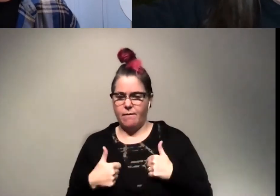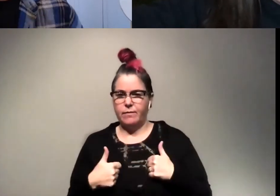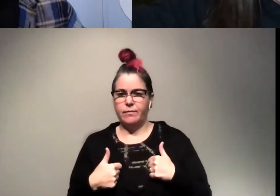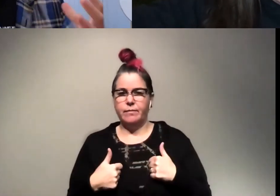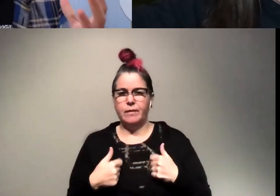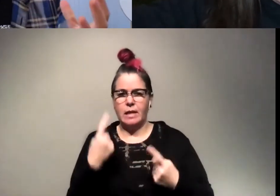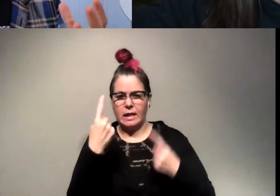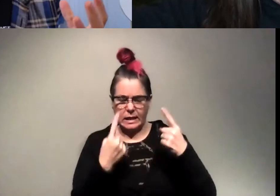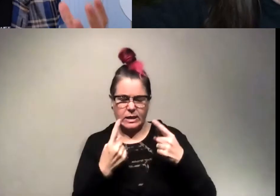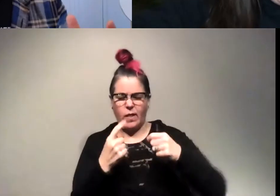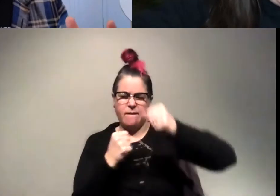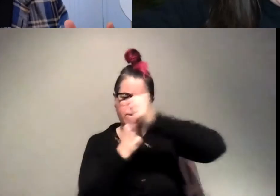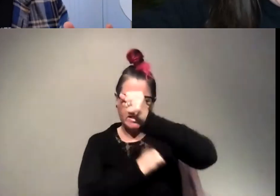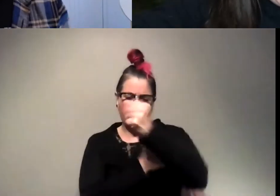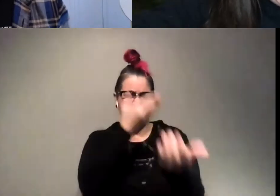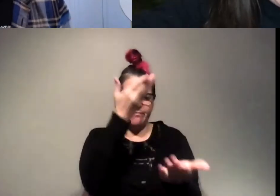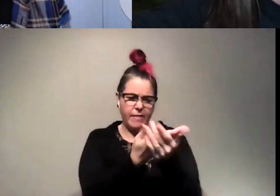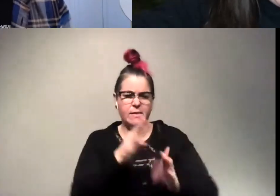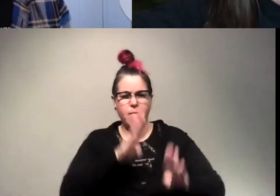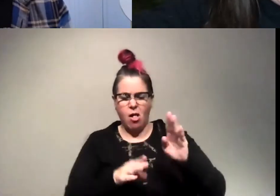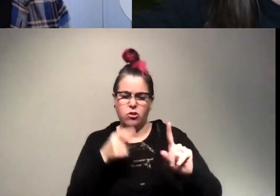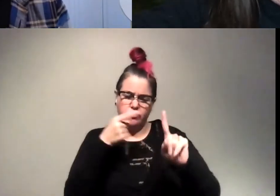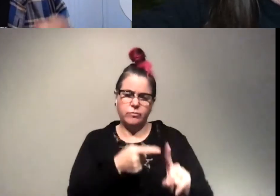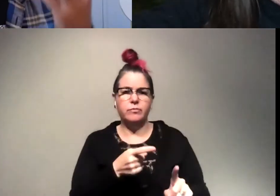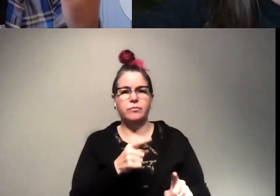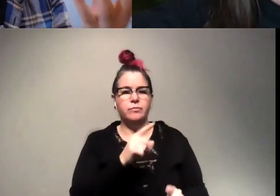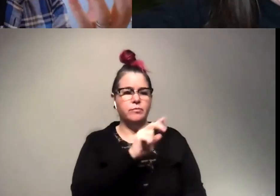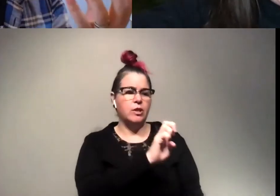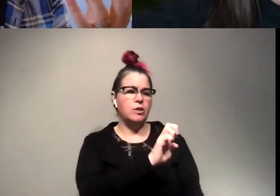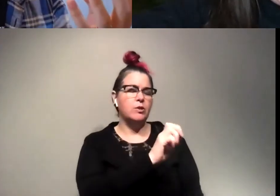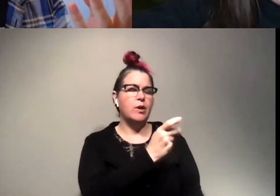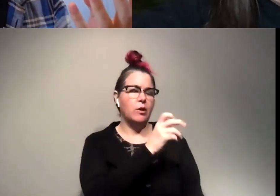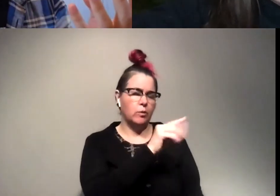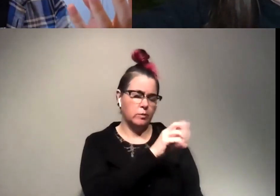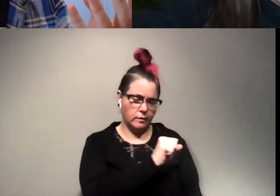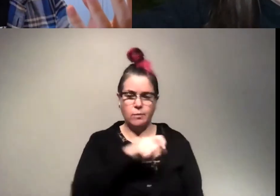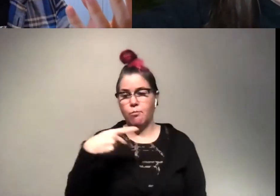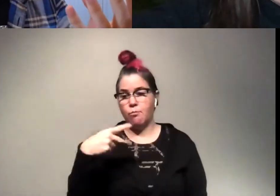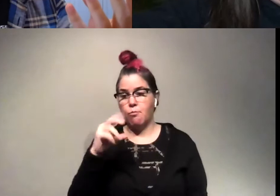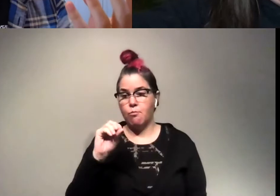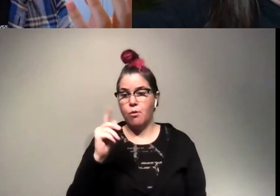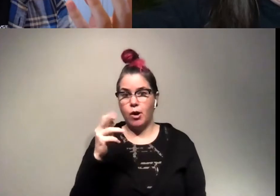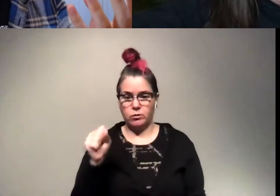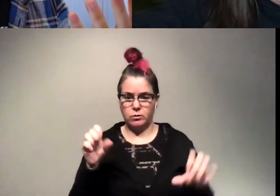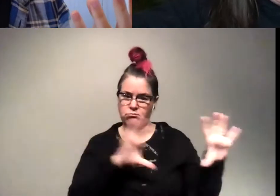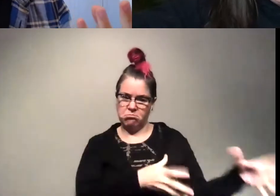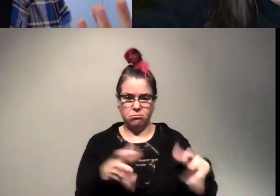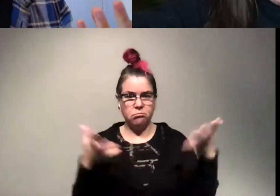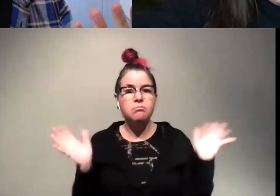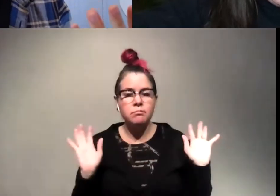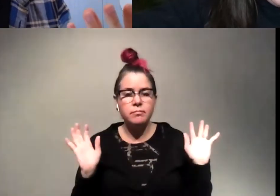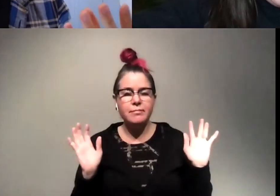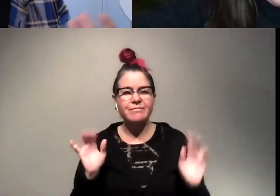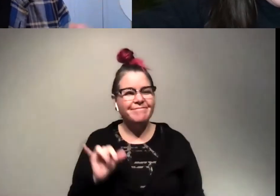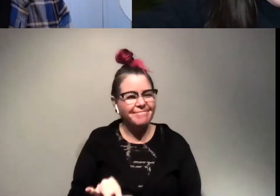most fundamental facts of biology. There's eukaryotes and prokaryotes. Mm-hmm. And it turns